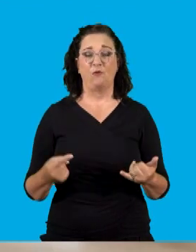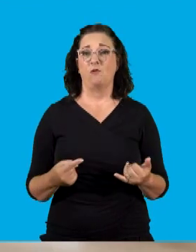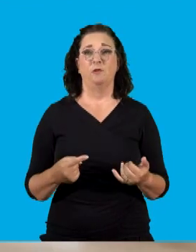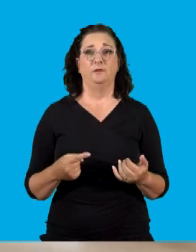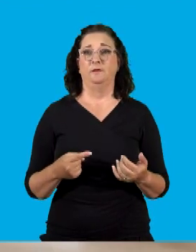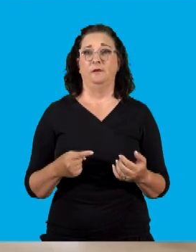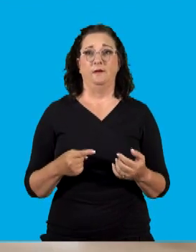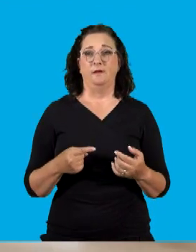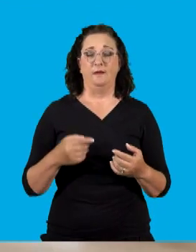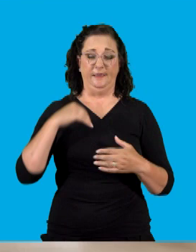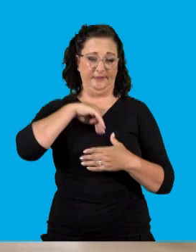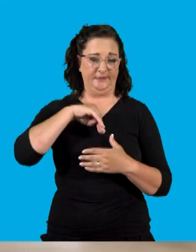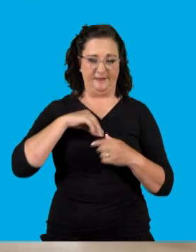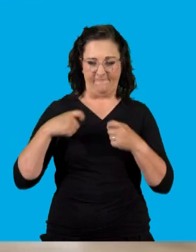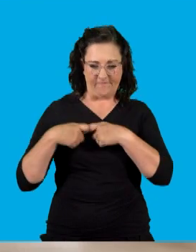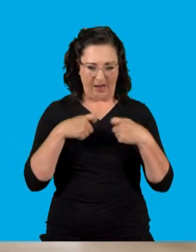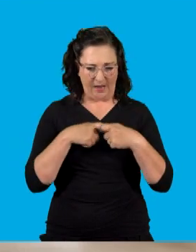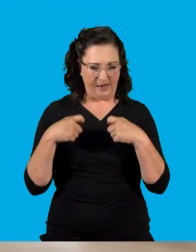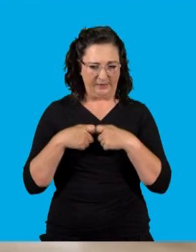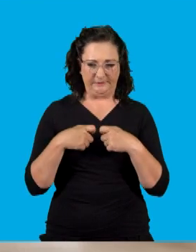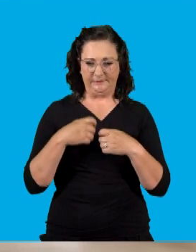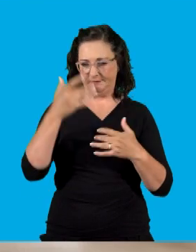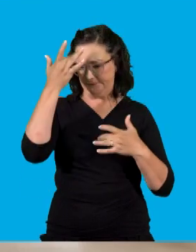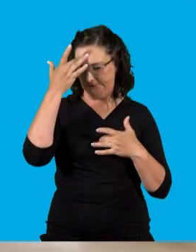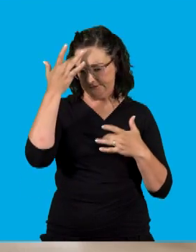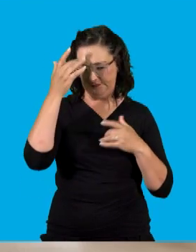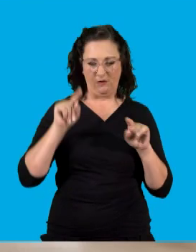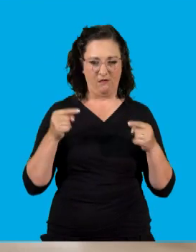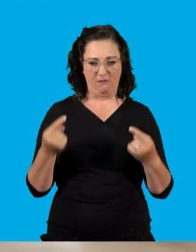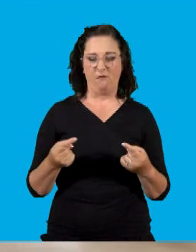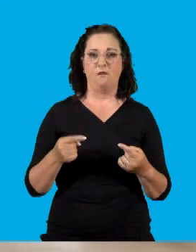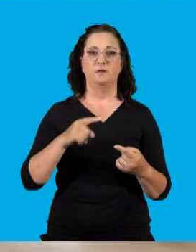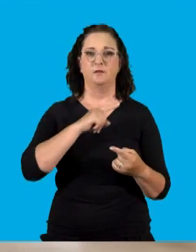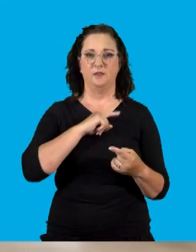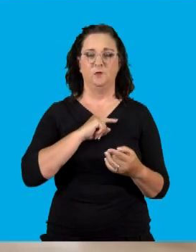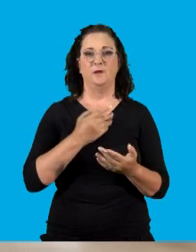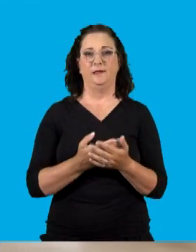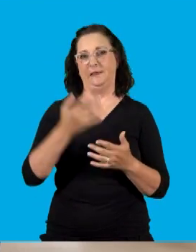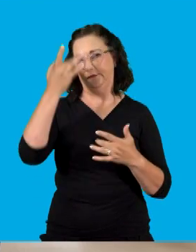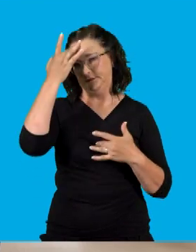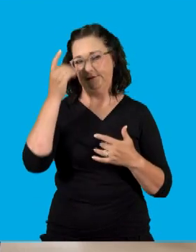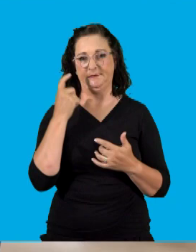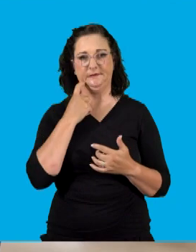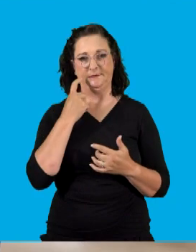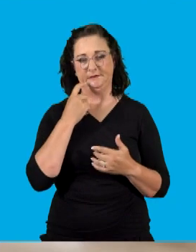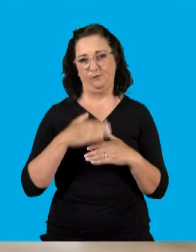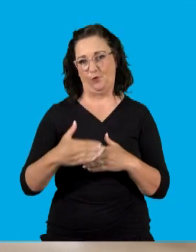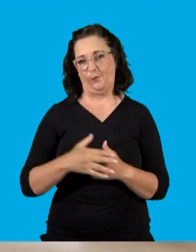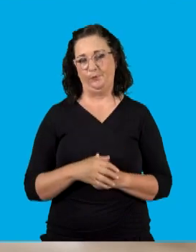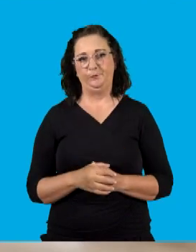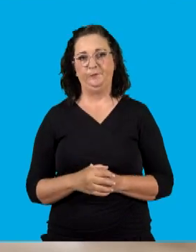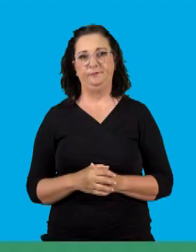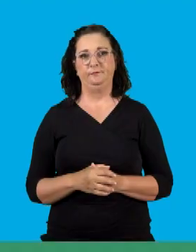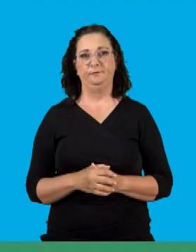to fight as it used to fight before you had the HIV virus. Now,